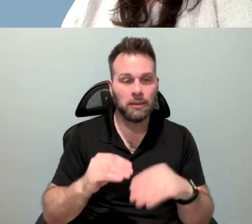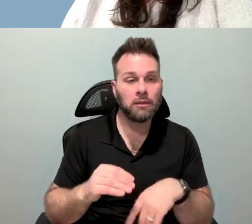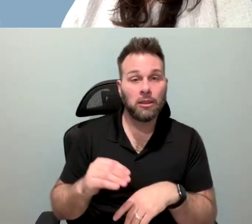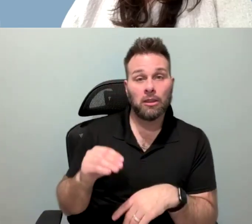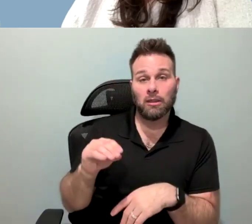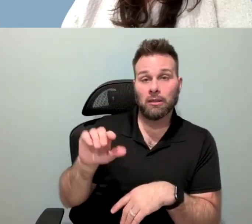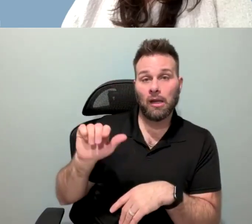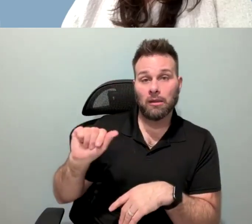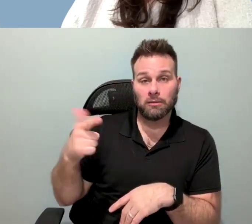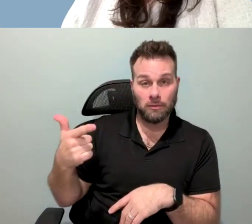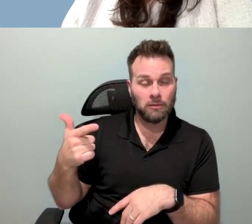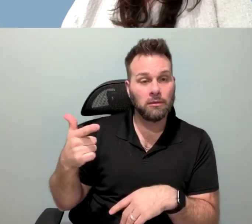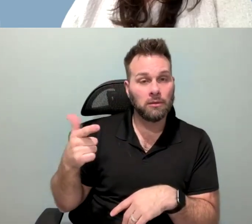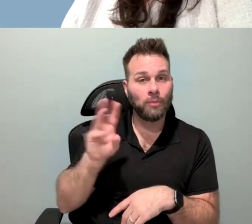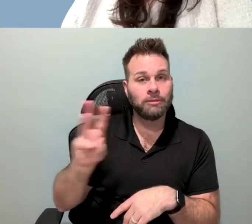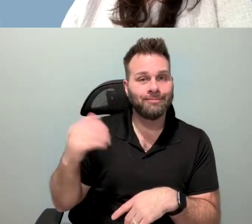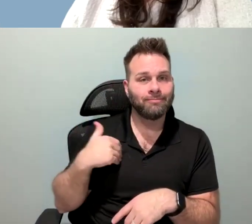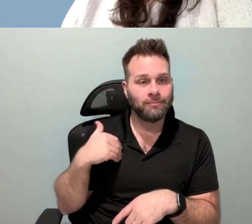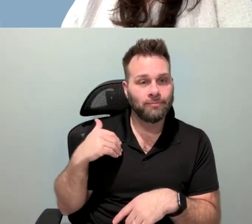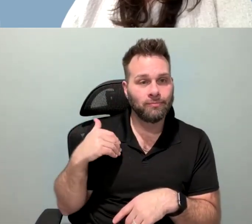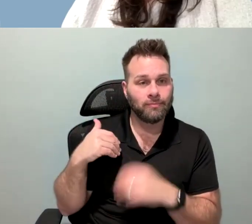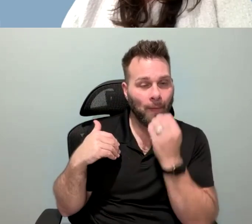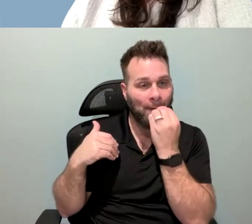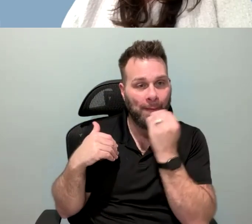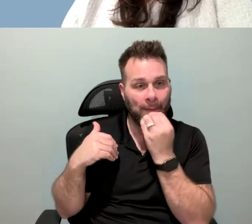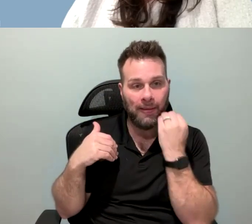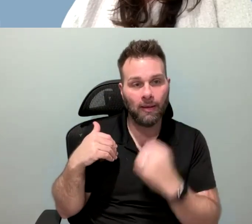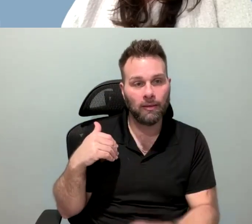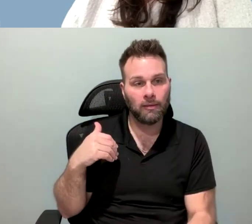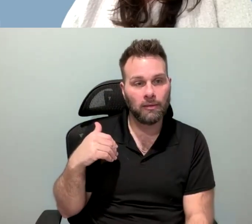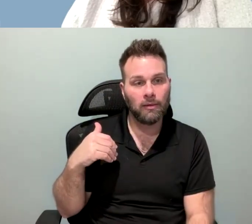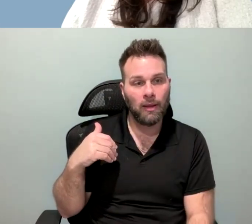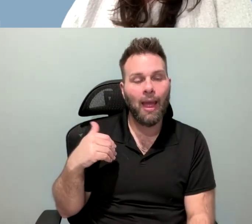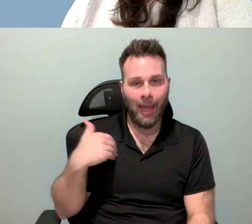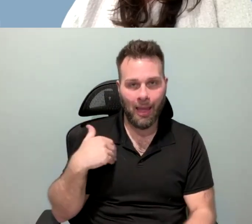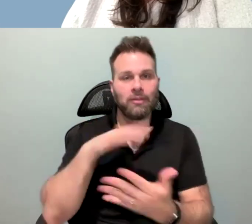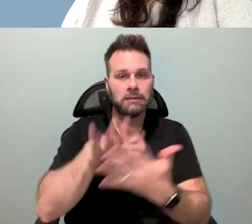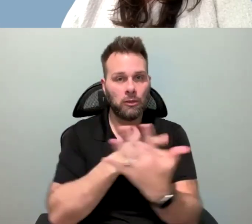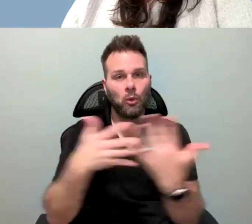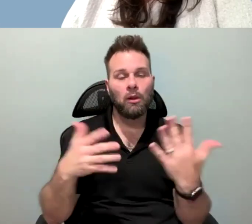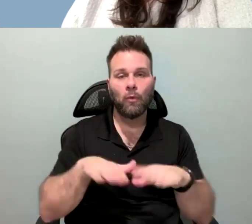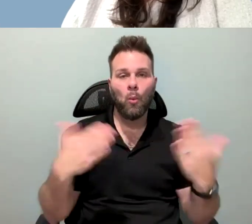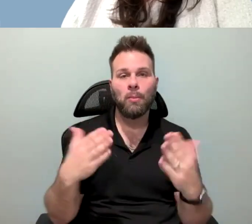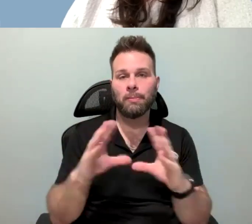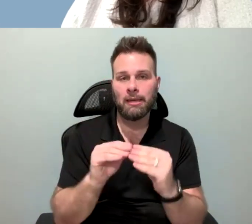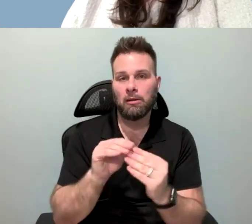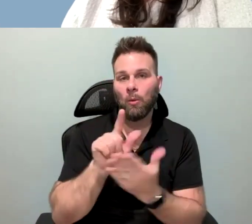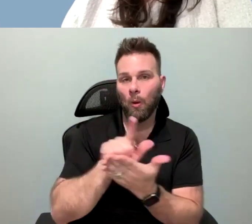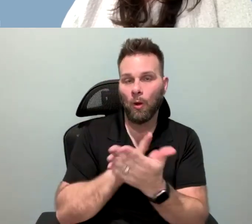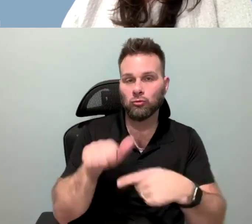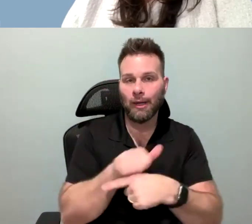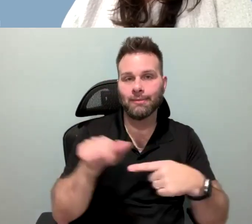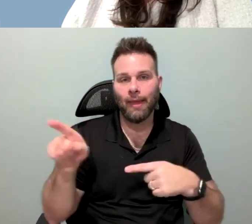website has a schedule of open meeting law trainings that their office puts